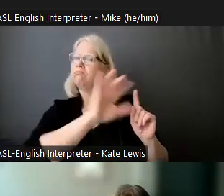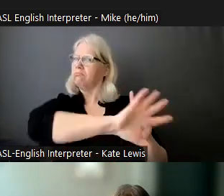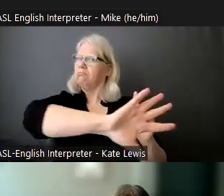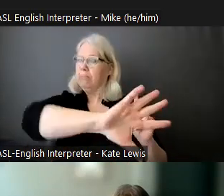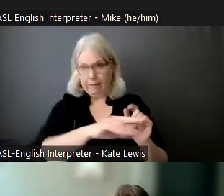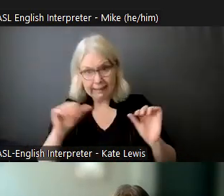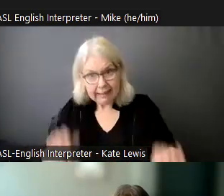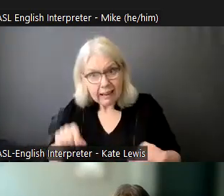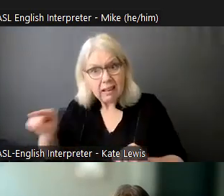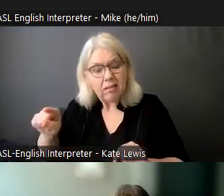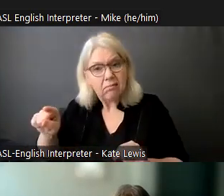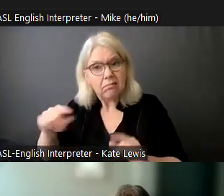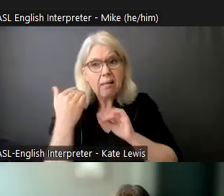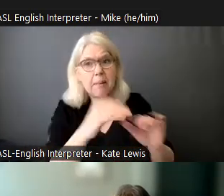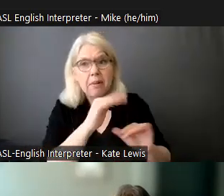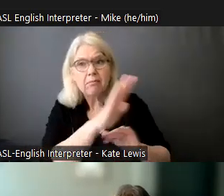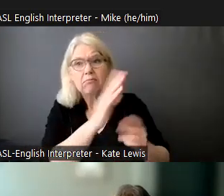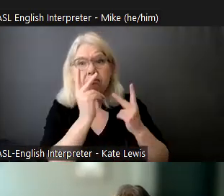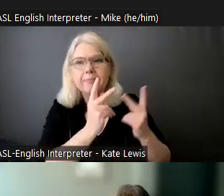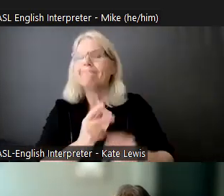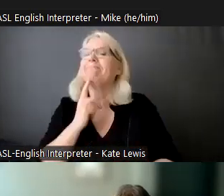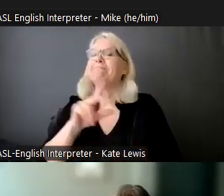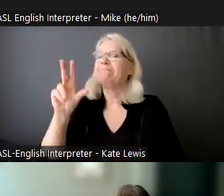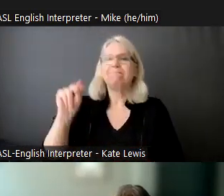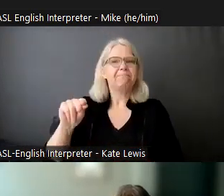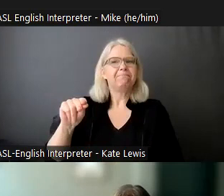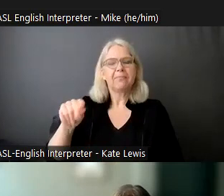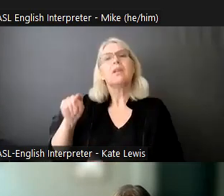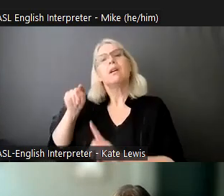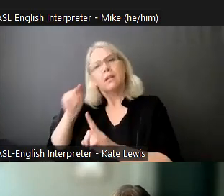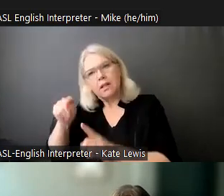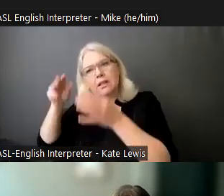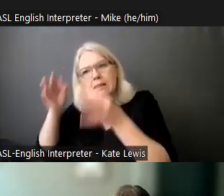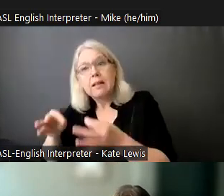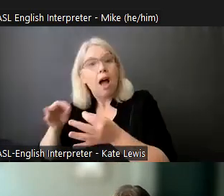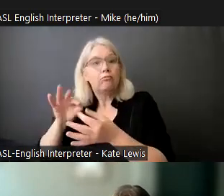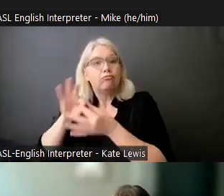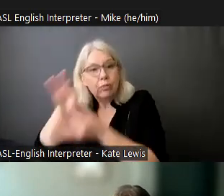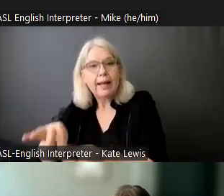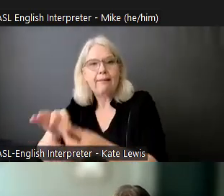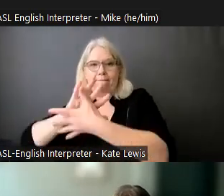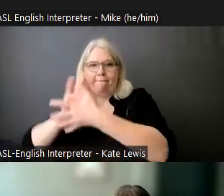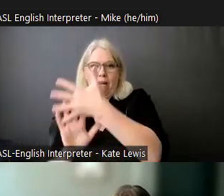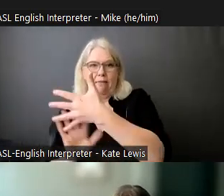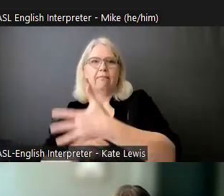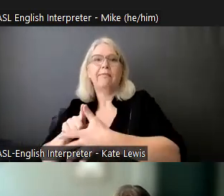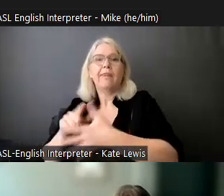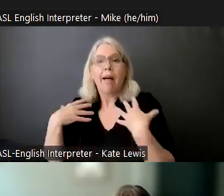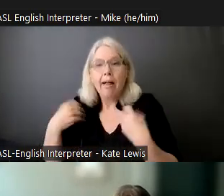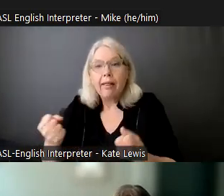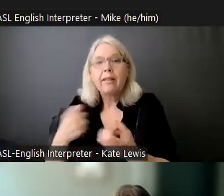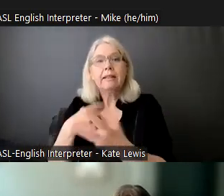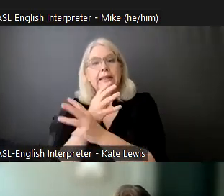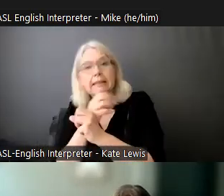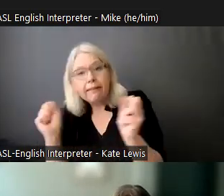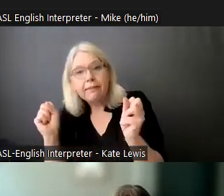make decisions regarding health, safety, shelter, nutrition, clothing, and hygiene. Absent from that